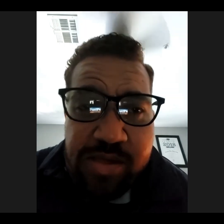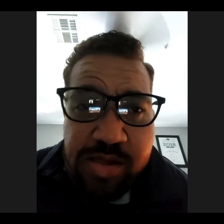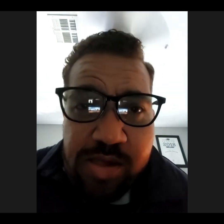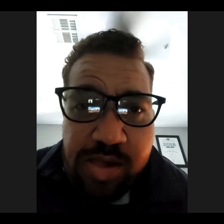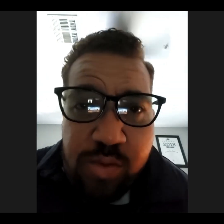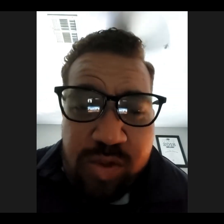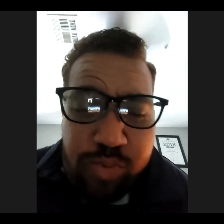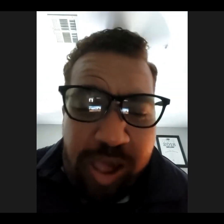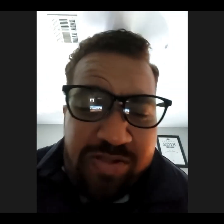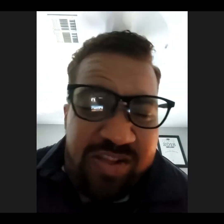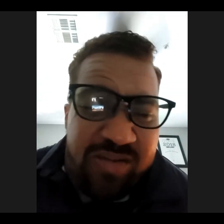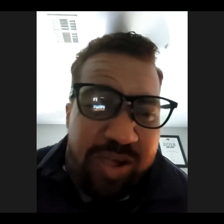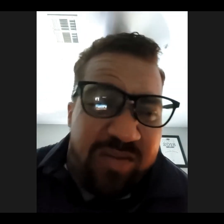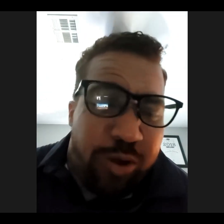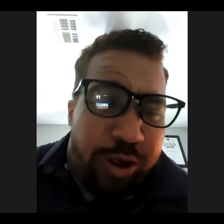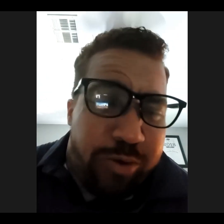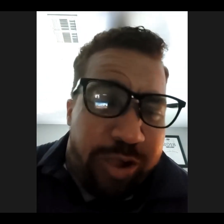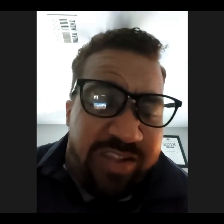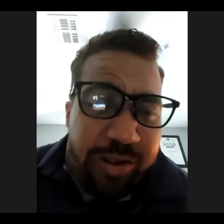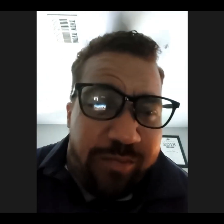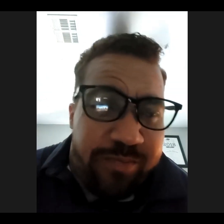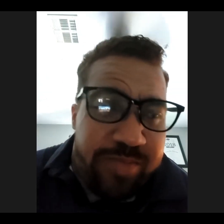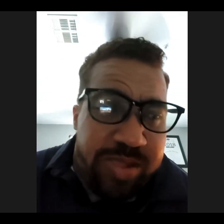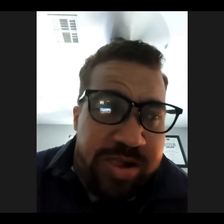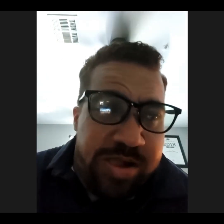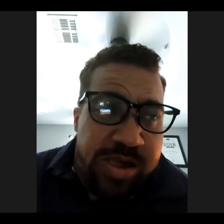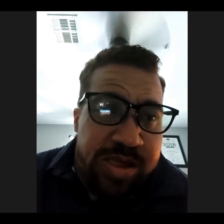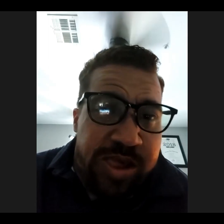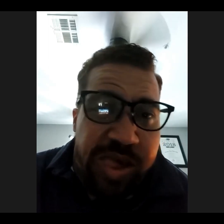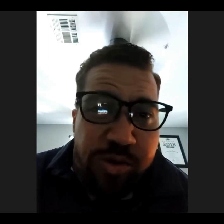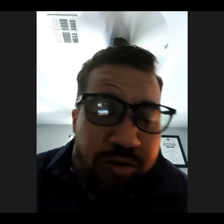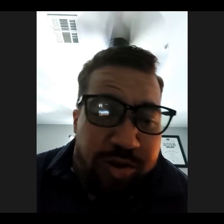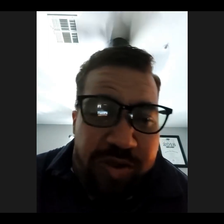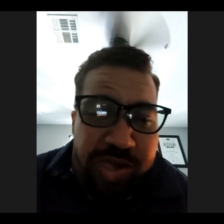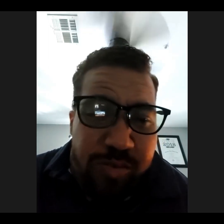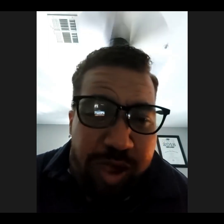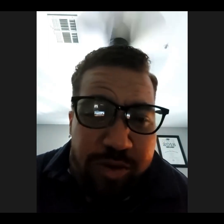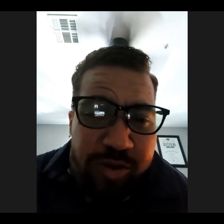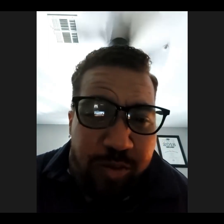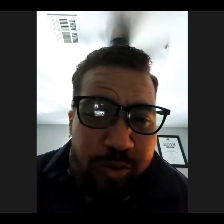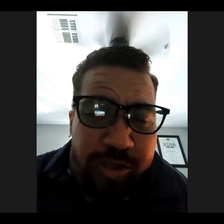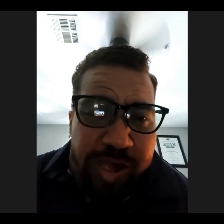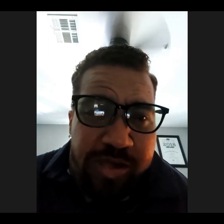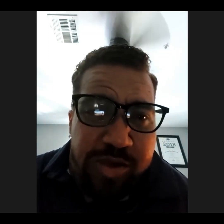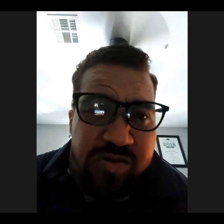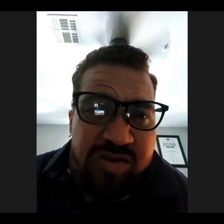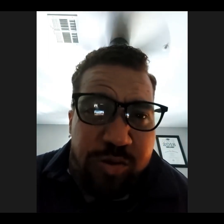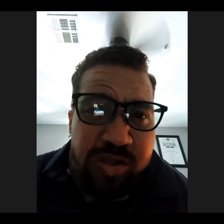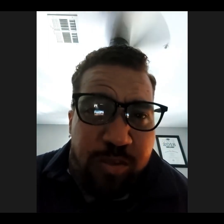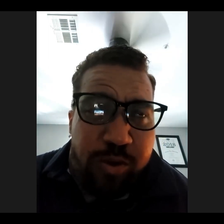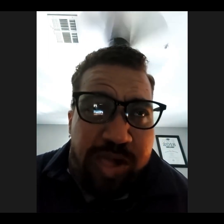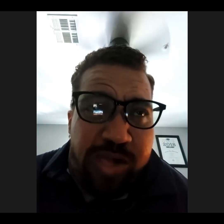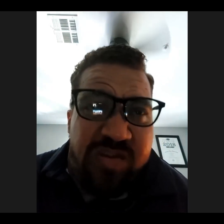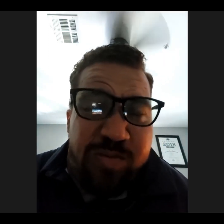yeah, with practice makes progress, and you're only gonna get better the more that you do